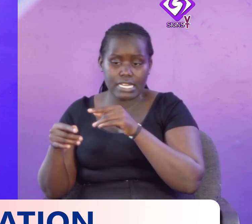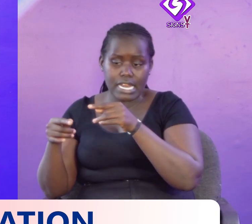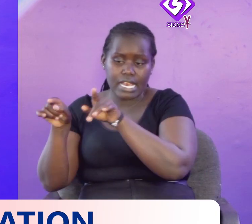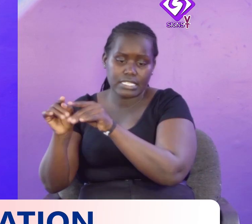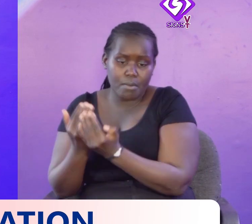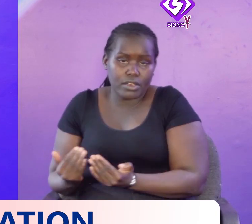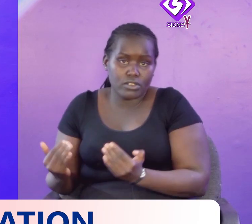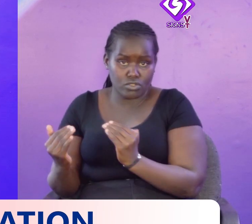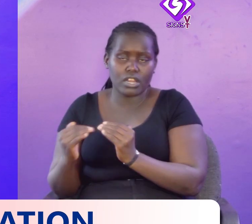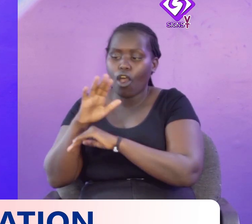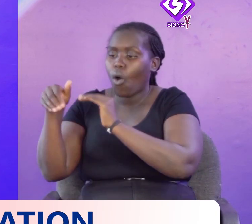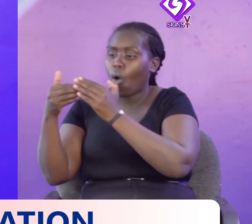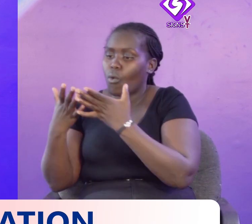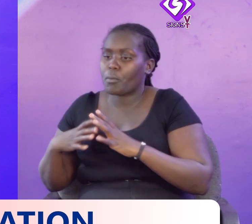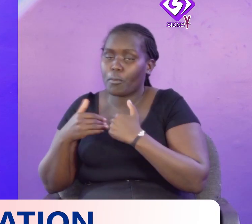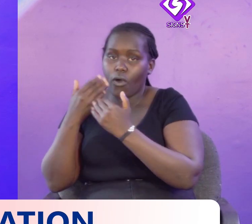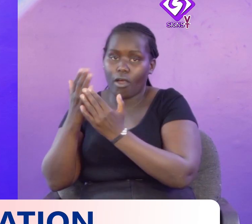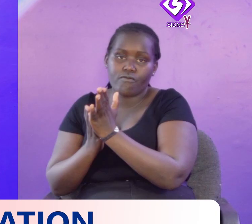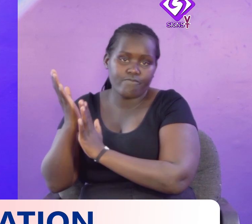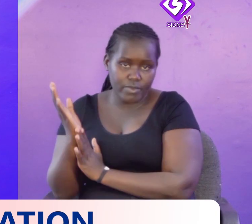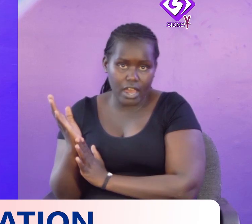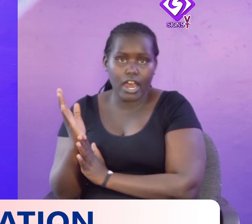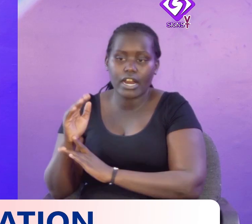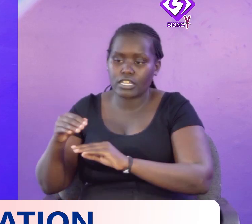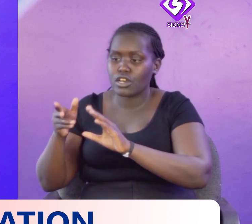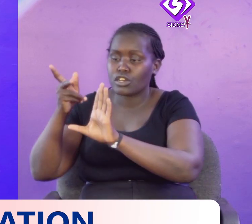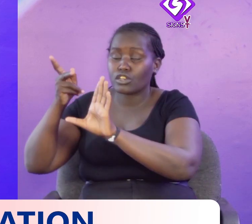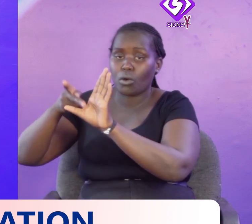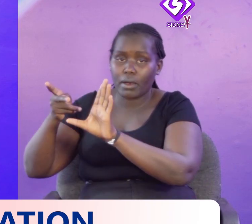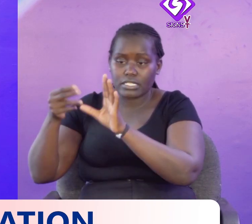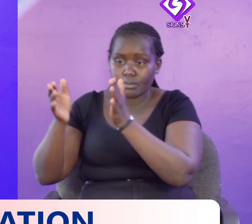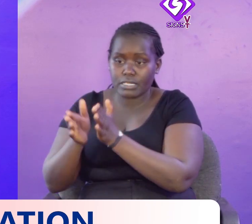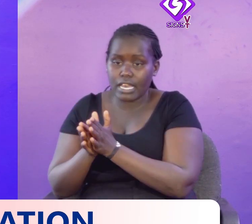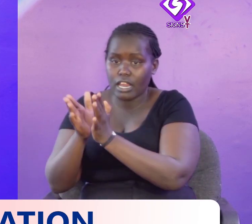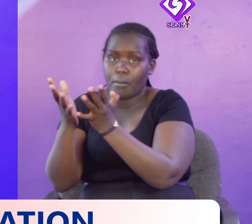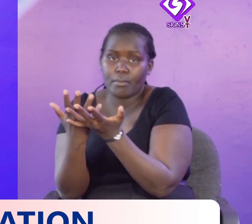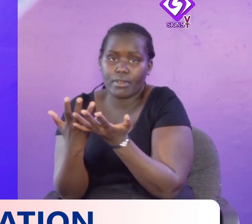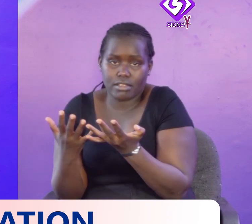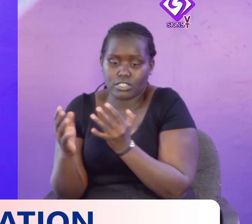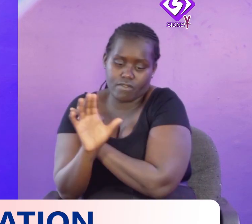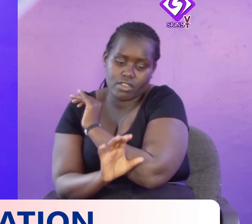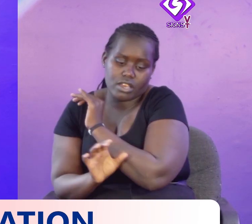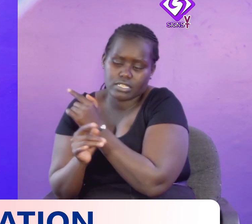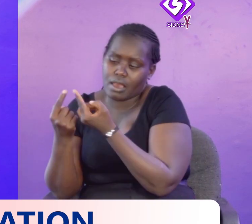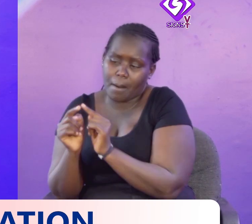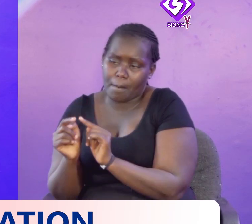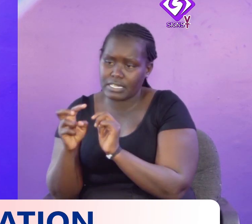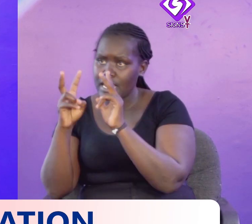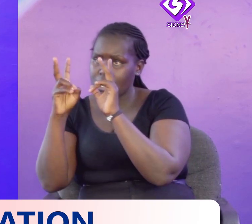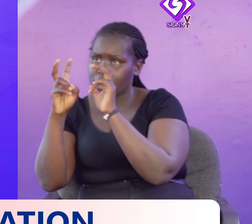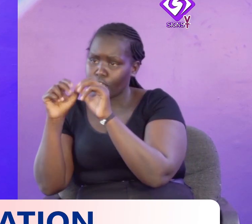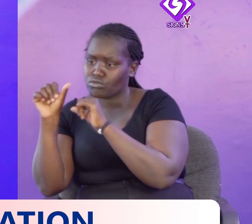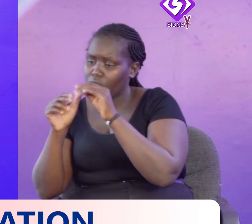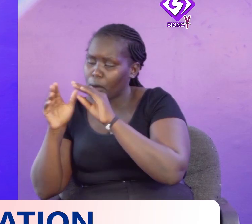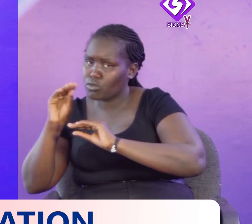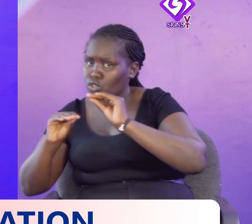children. Everyone has a right to participate in public affairs of the country. But let's look at the issues of corruption, for